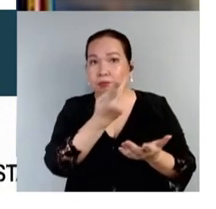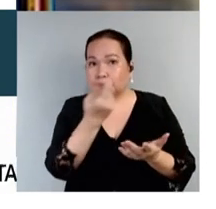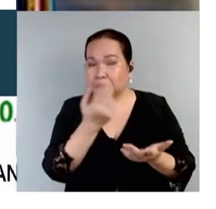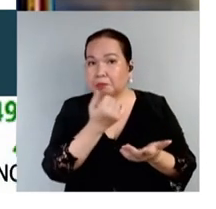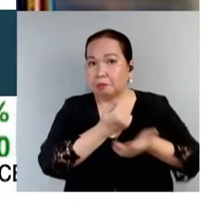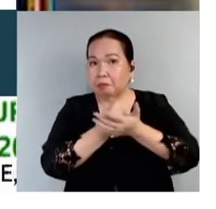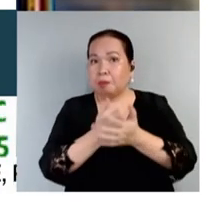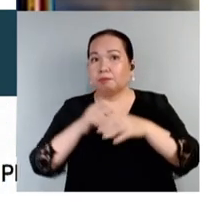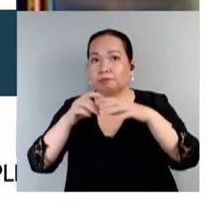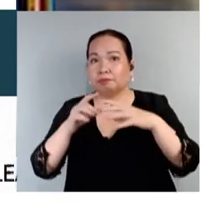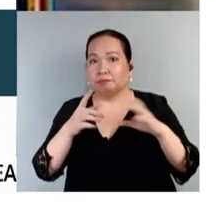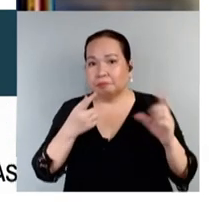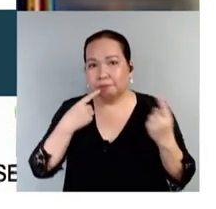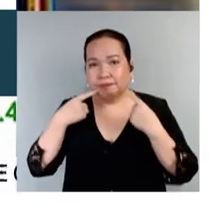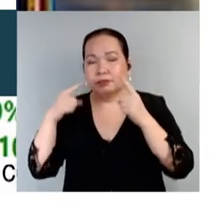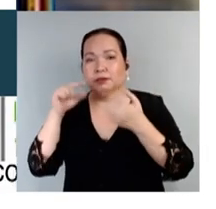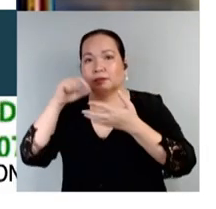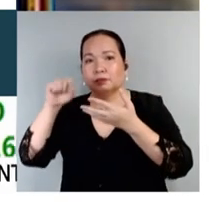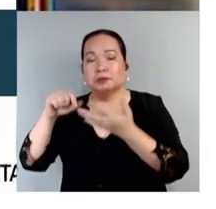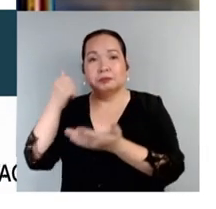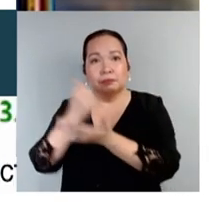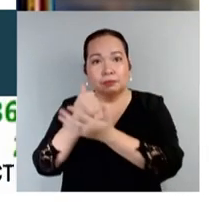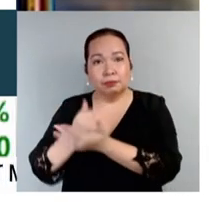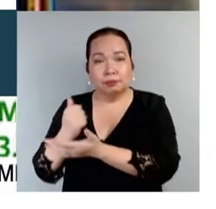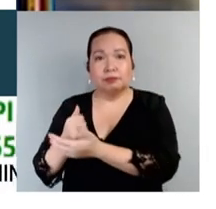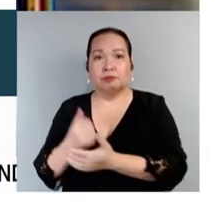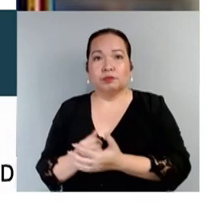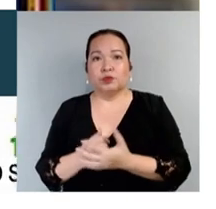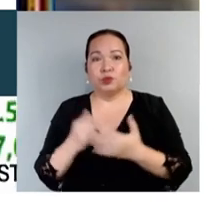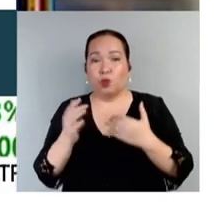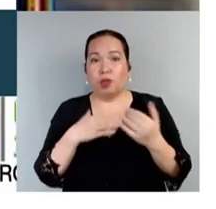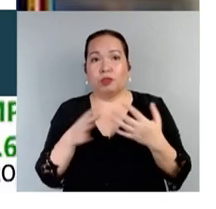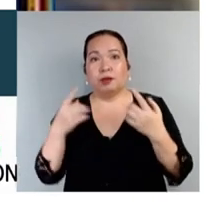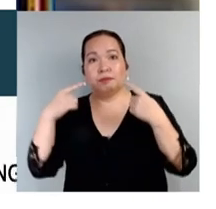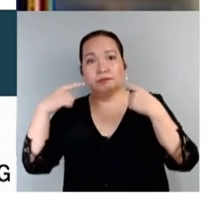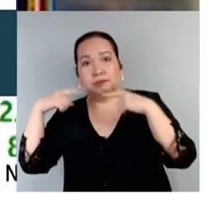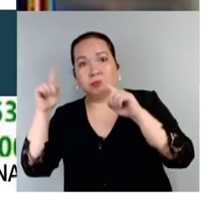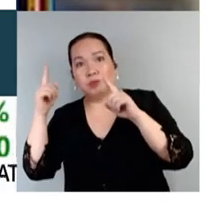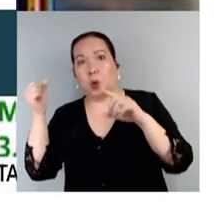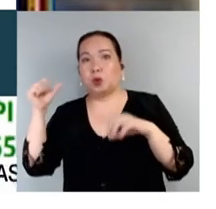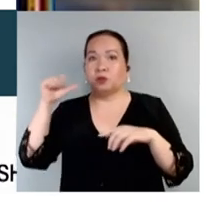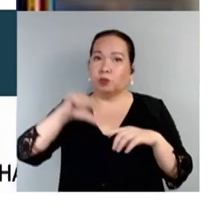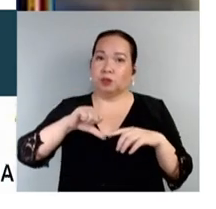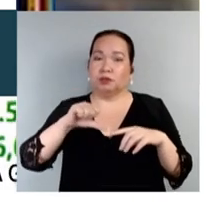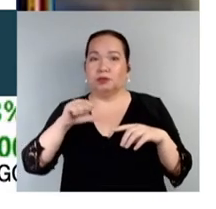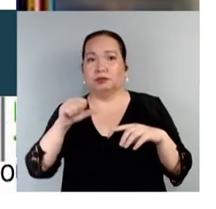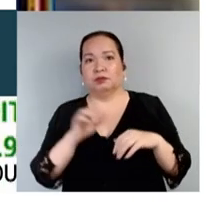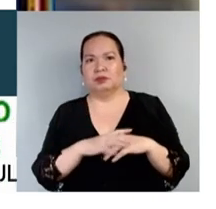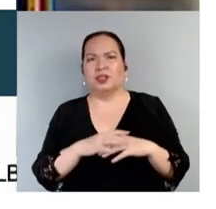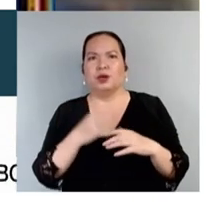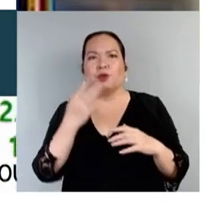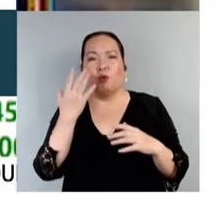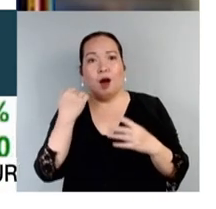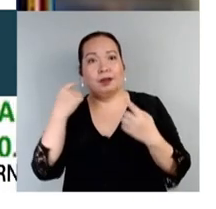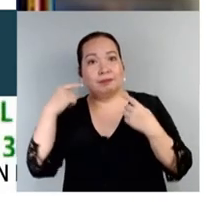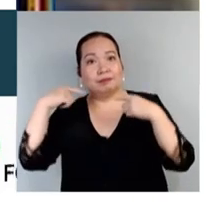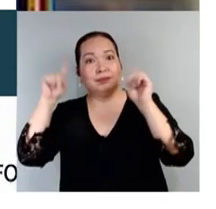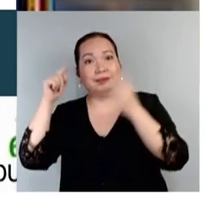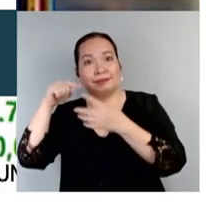been implemented, whether these have been successes or failures, and what were the reasons for successes and